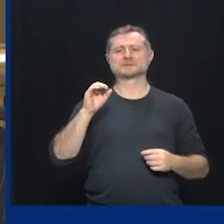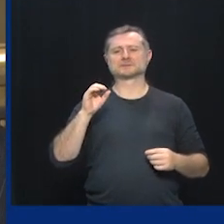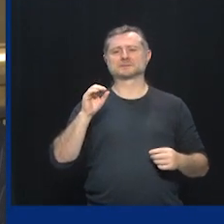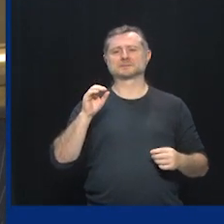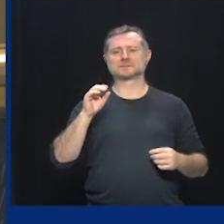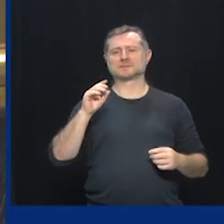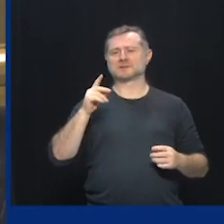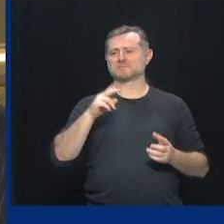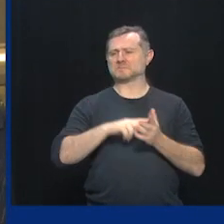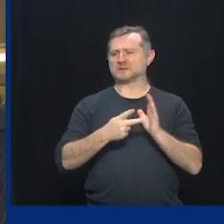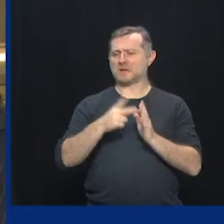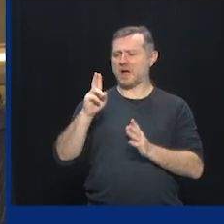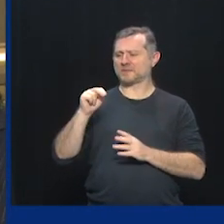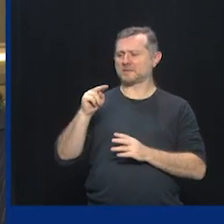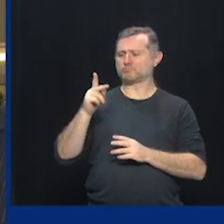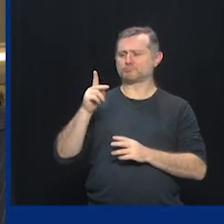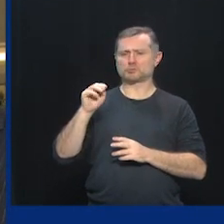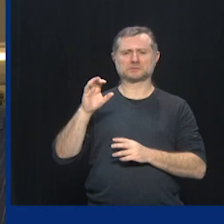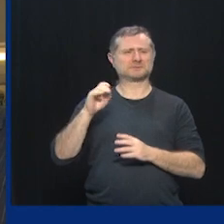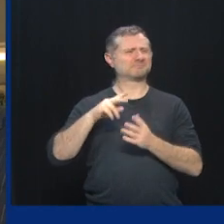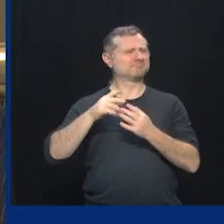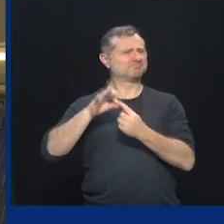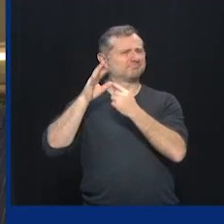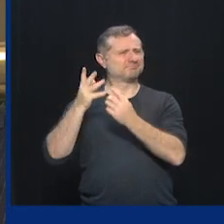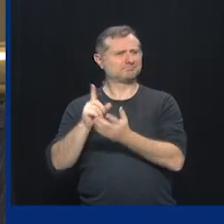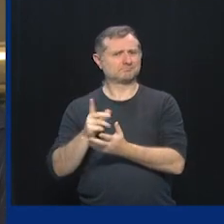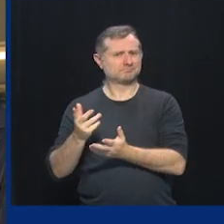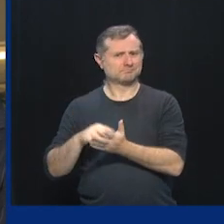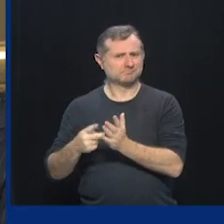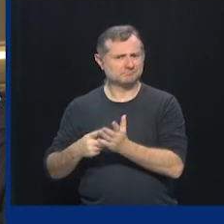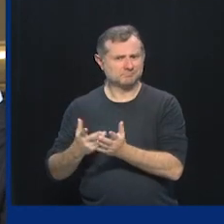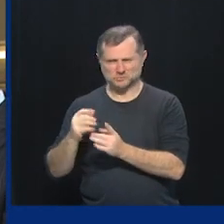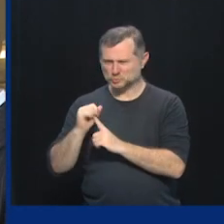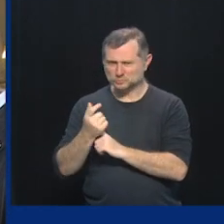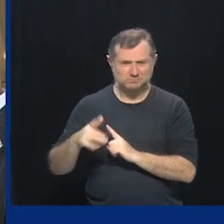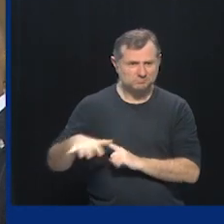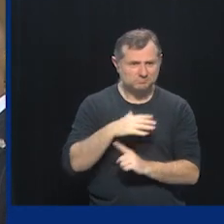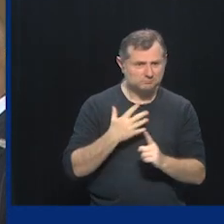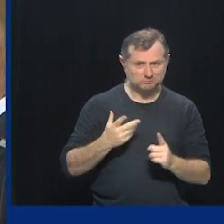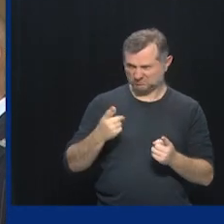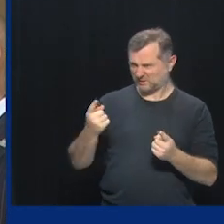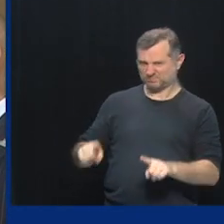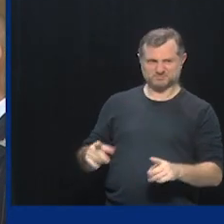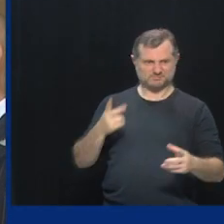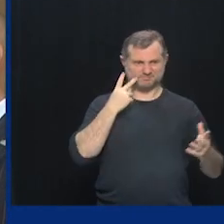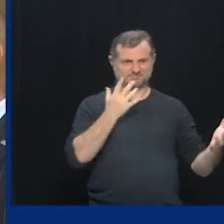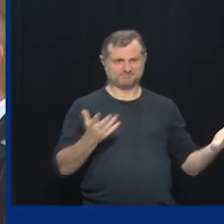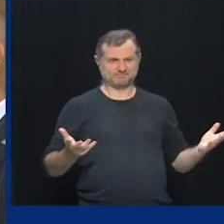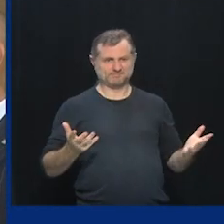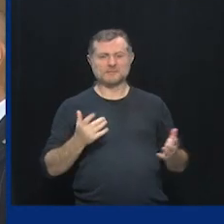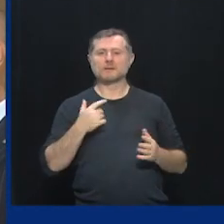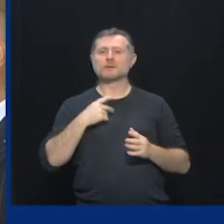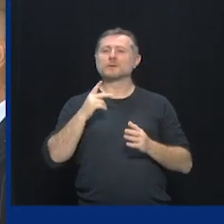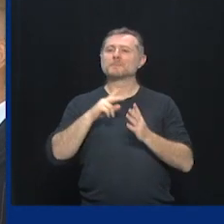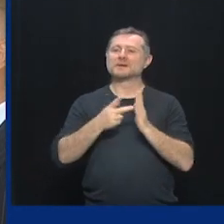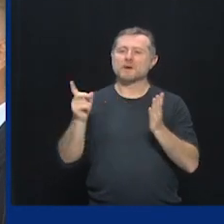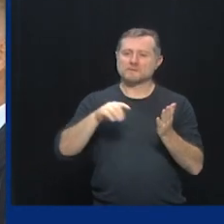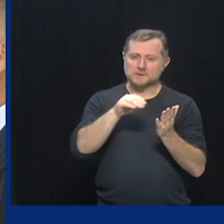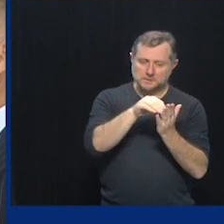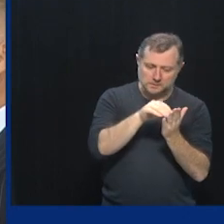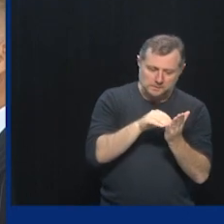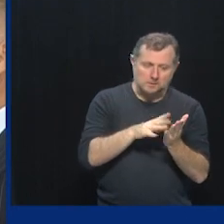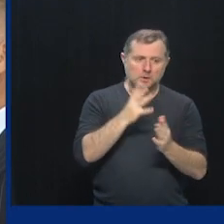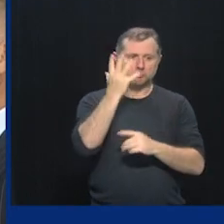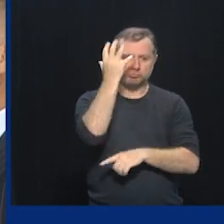it's not an exaggeration. Since we started keeping records of rainfall, we had an unprecedented amount of rainfall last night,